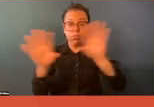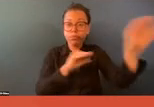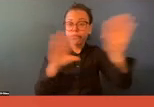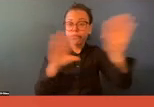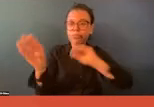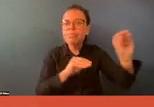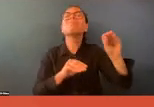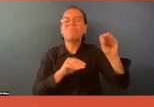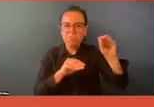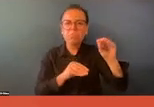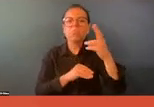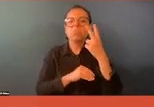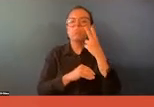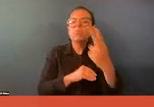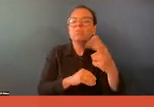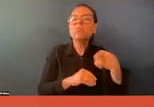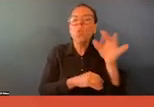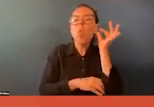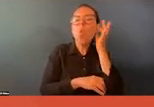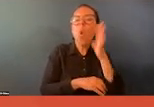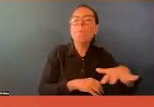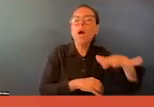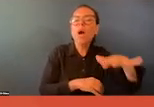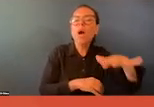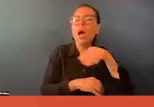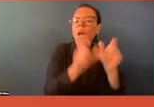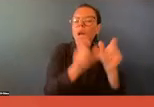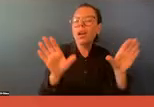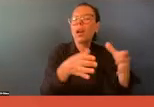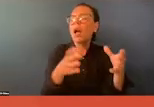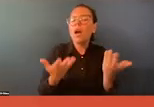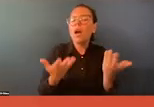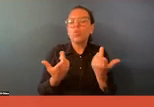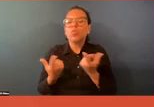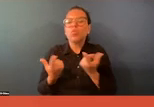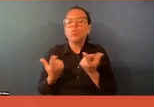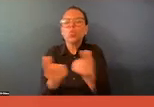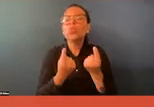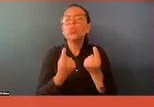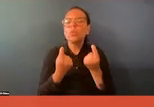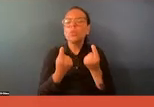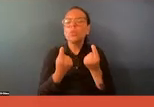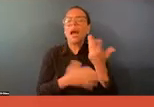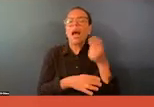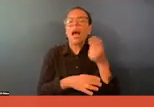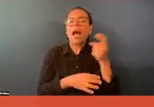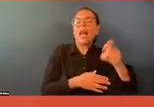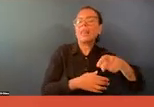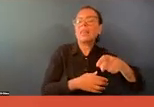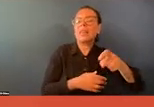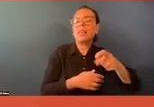households, the other family members, particularly women, are compelled to participate